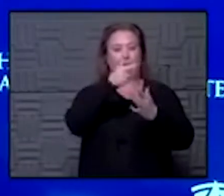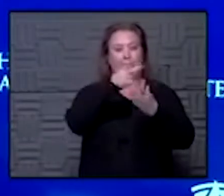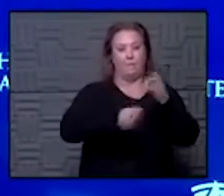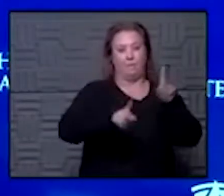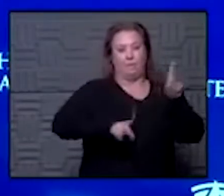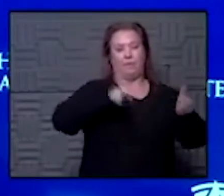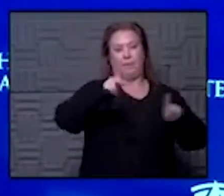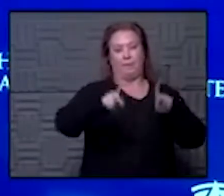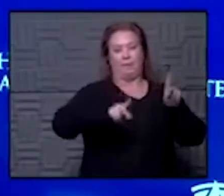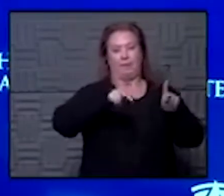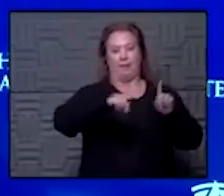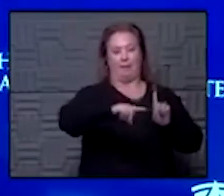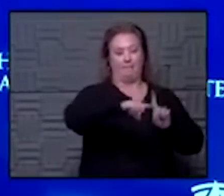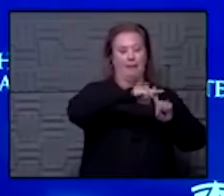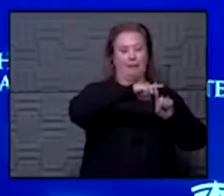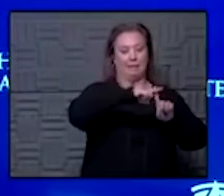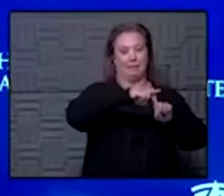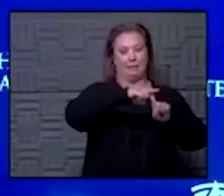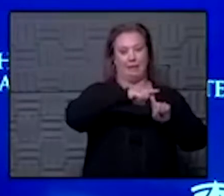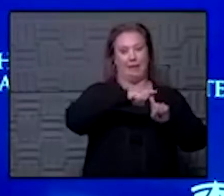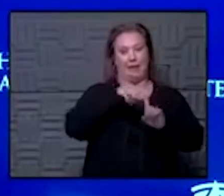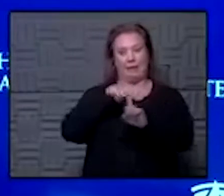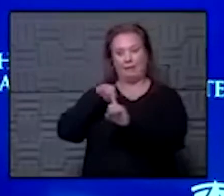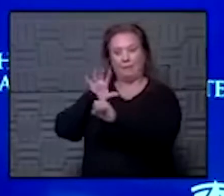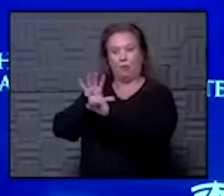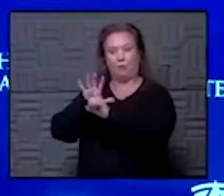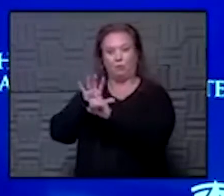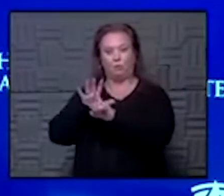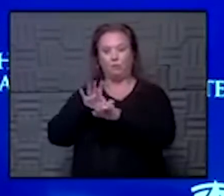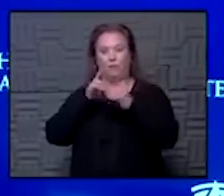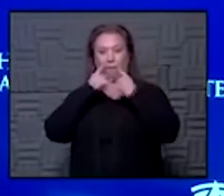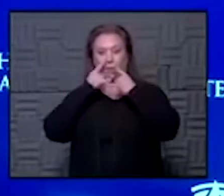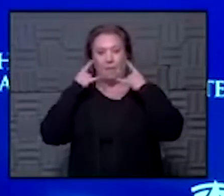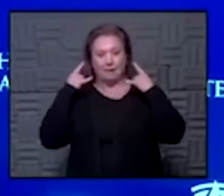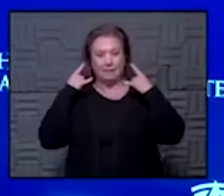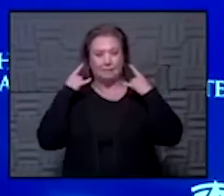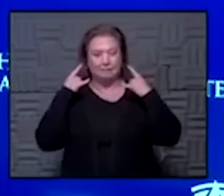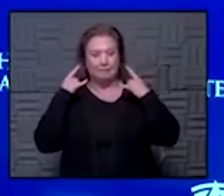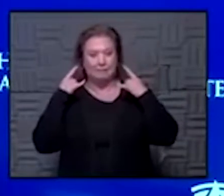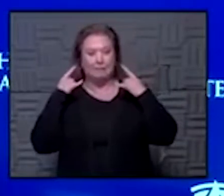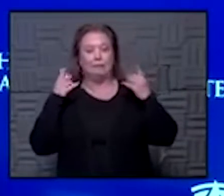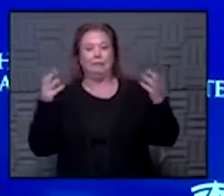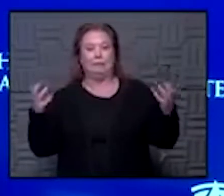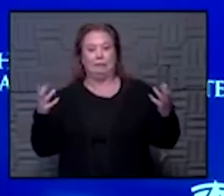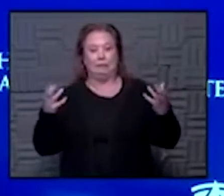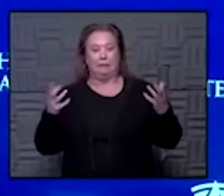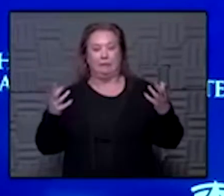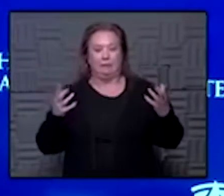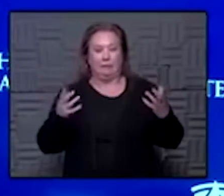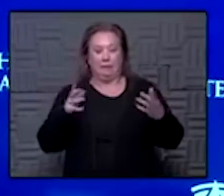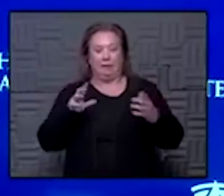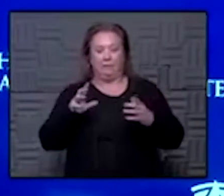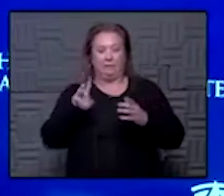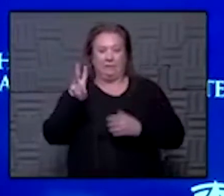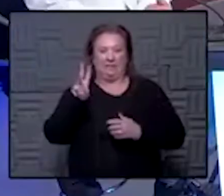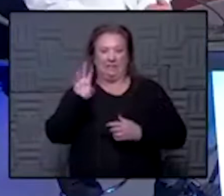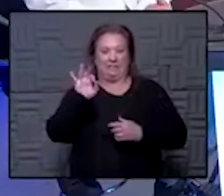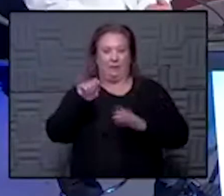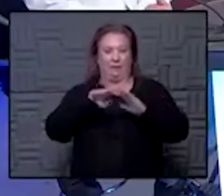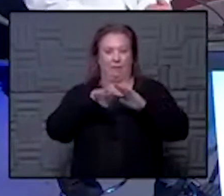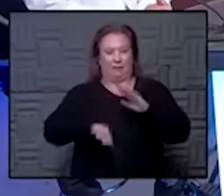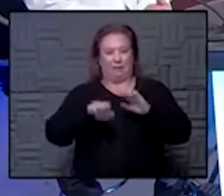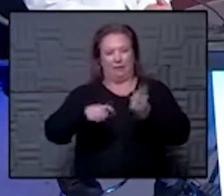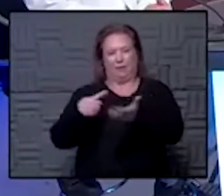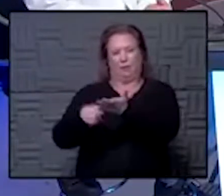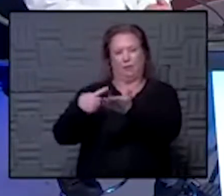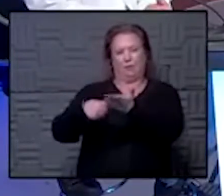people, the positive case and the person exposed, were properly wearing masks, even if you were within 6 feet. Could you talk